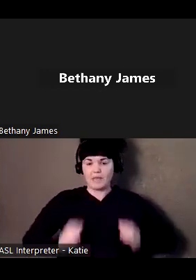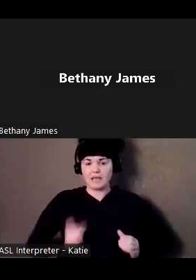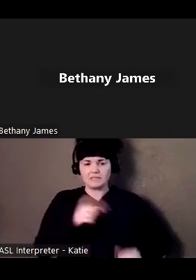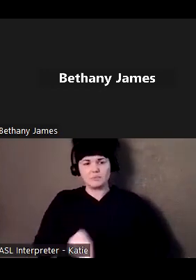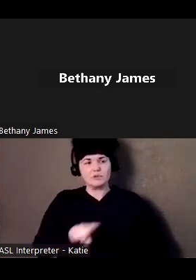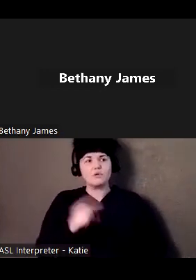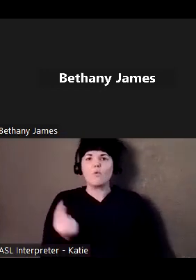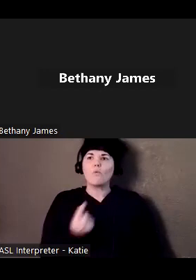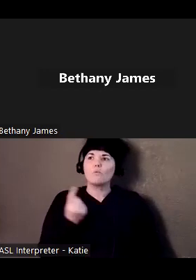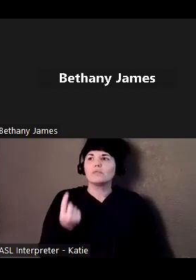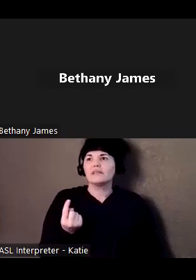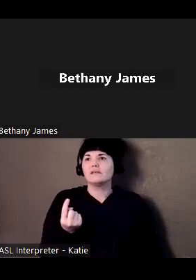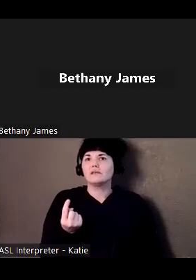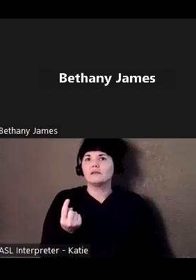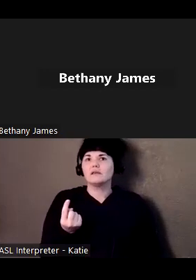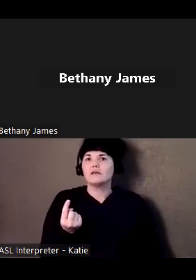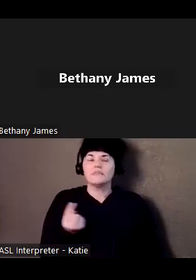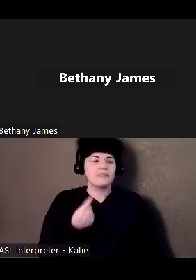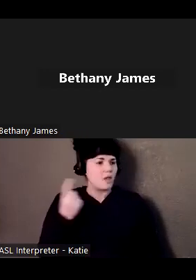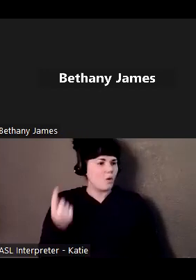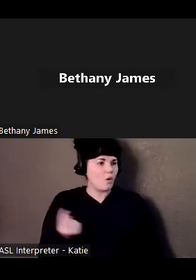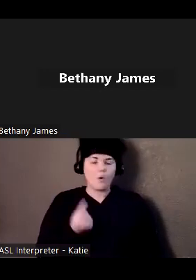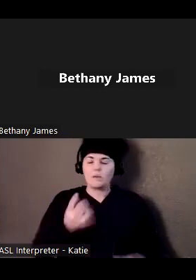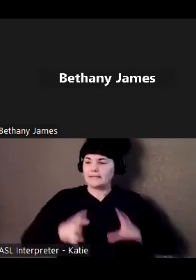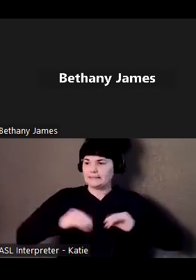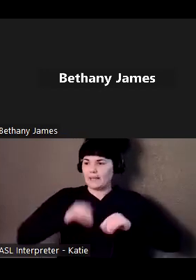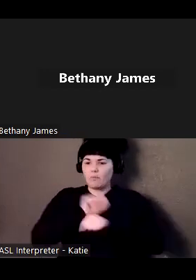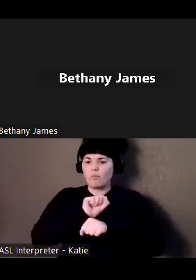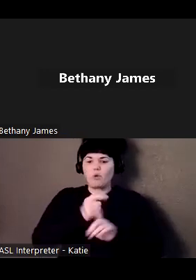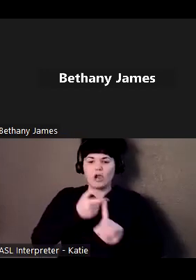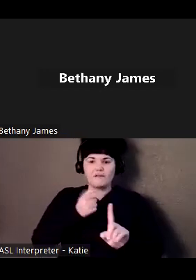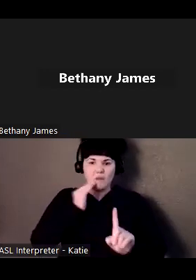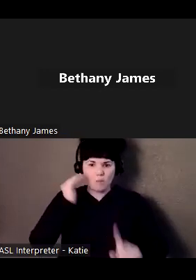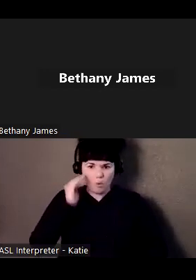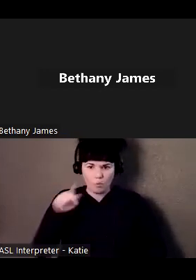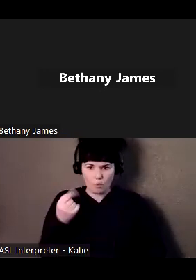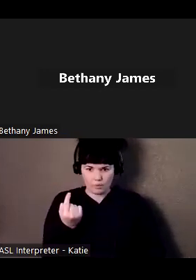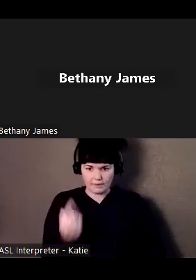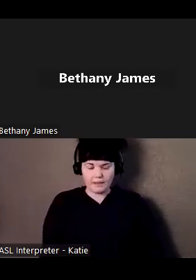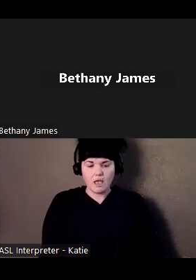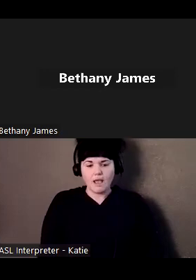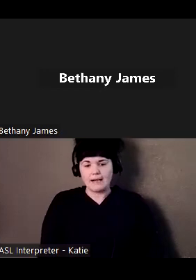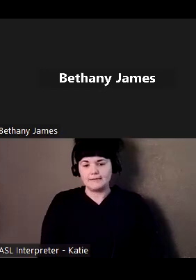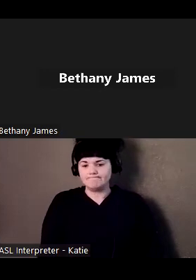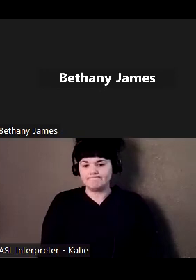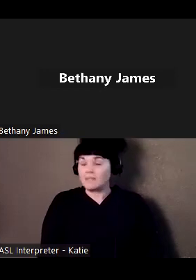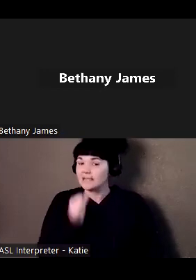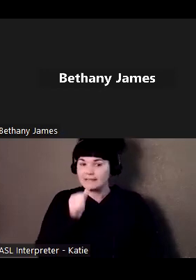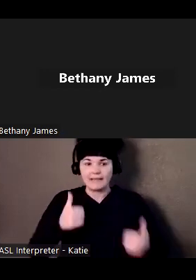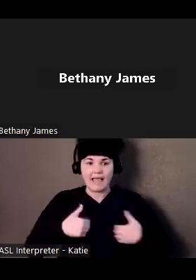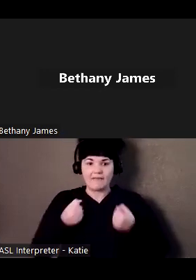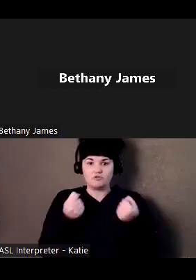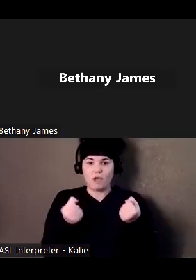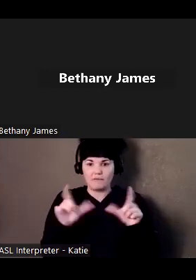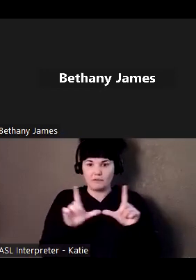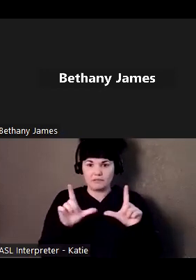they would only consider working from home. They didn't have a driver's license because